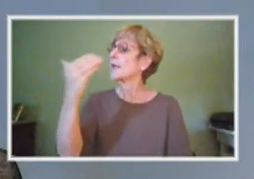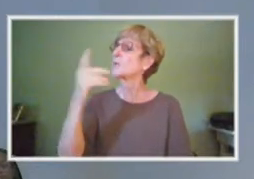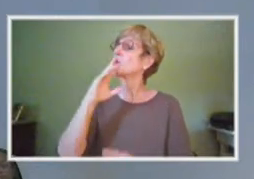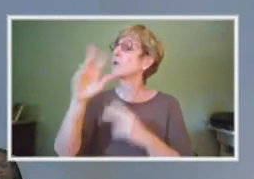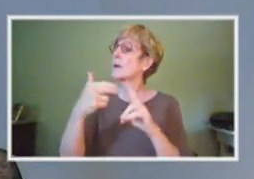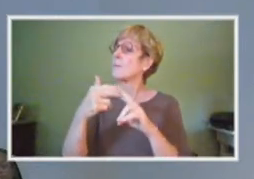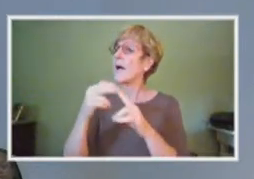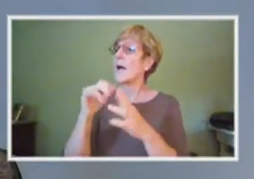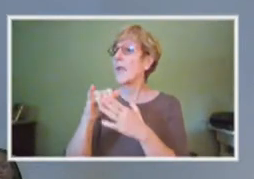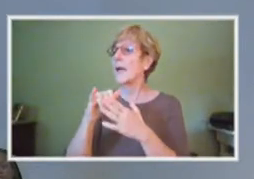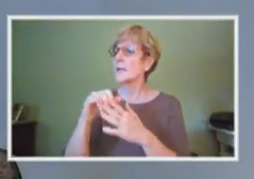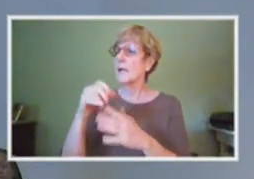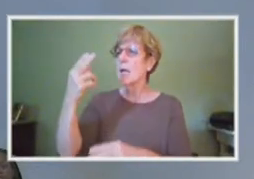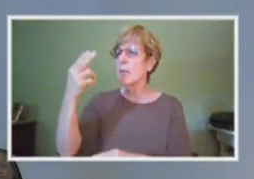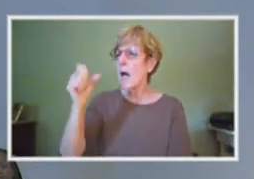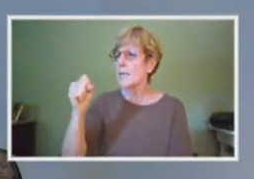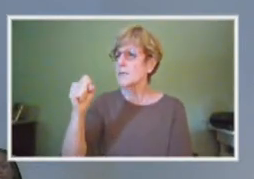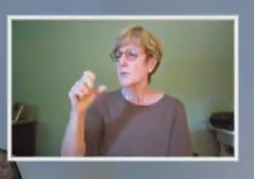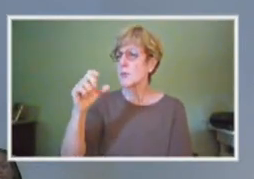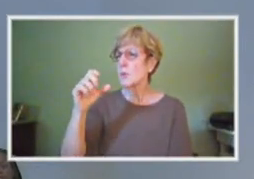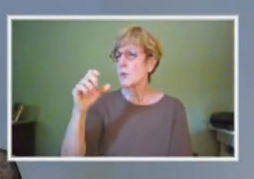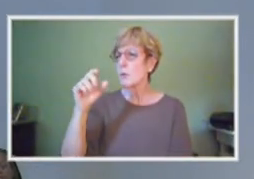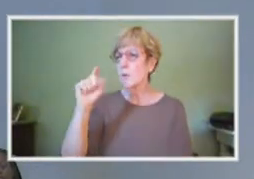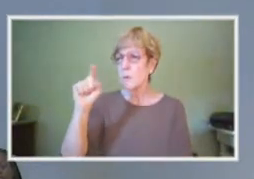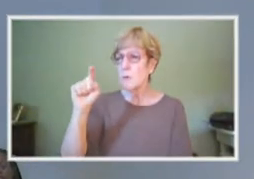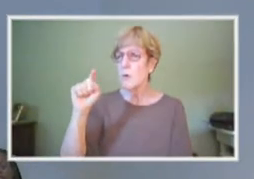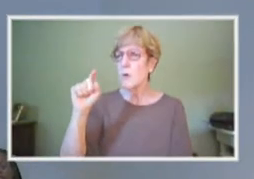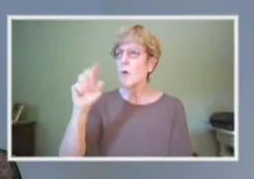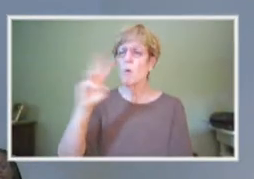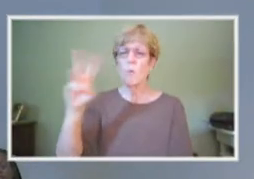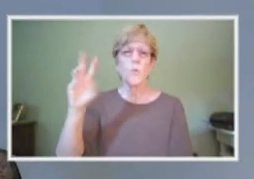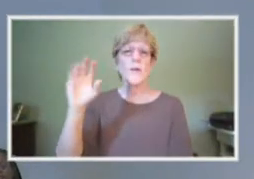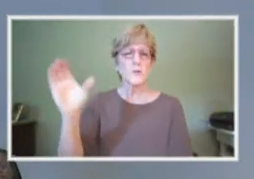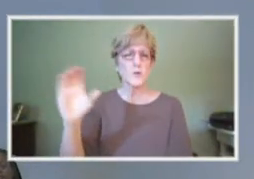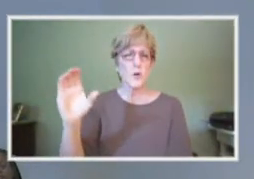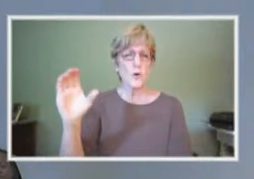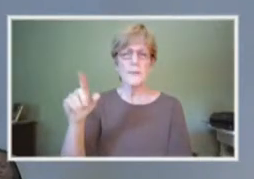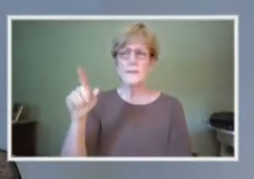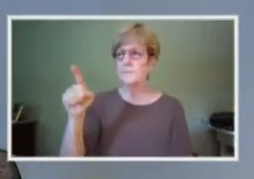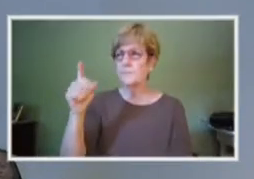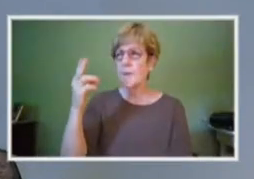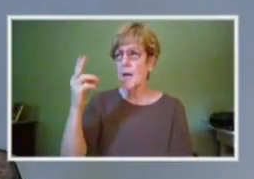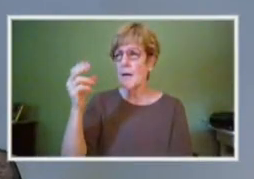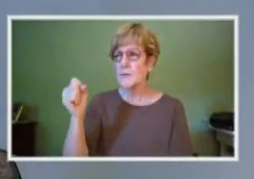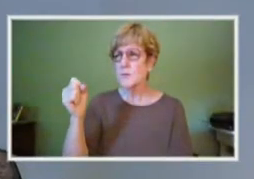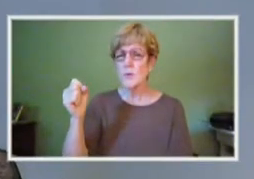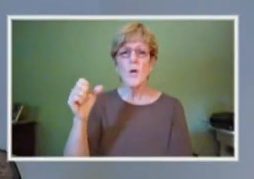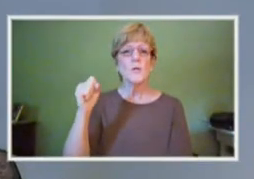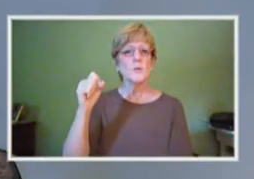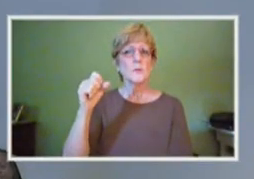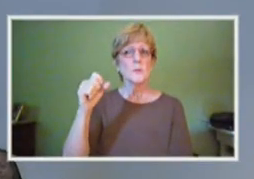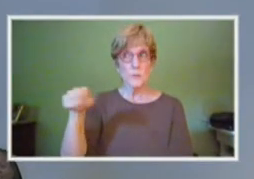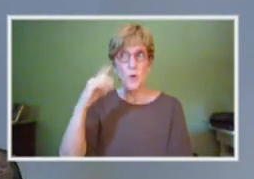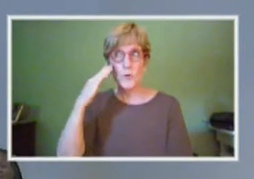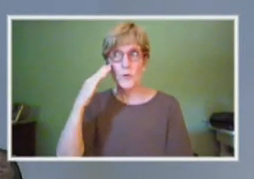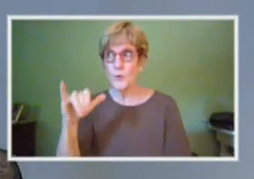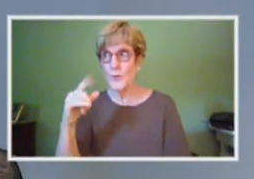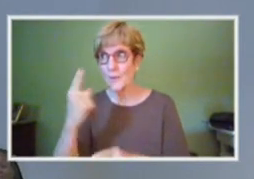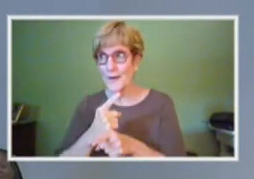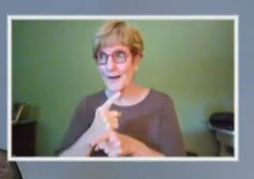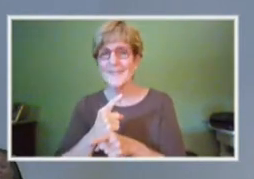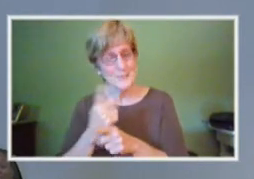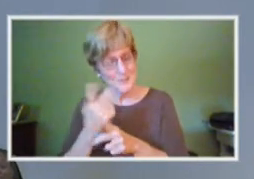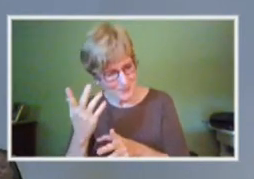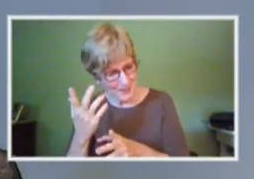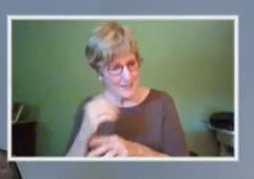fine high school on Senior Drive, West Charlotte. And so you all knew that, right? Okay.